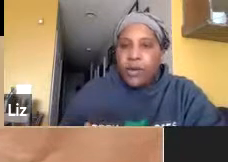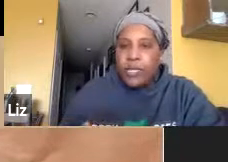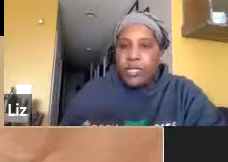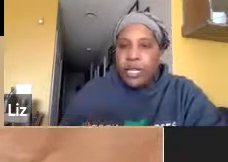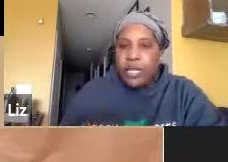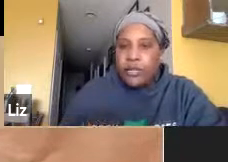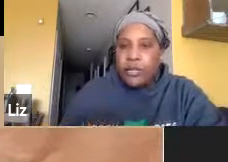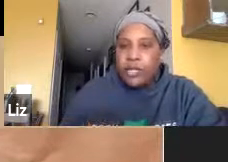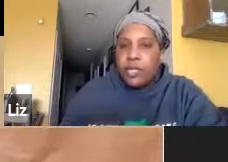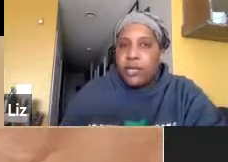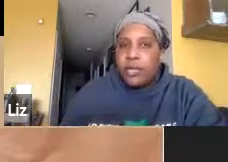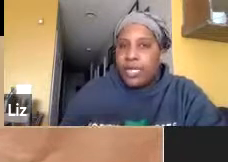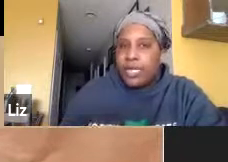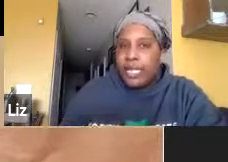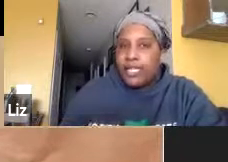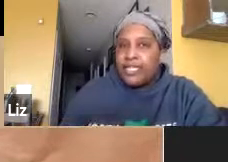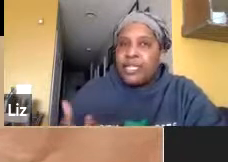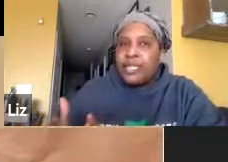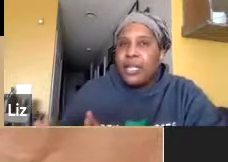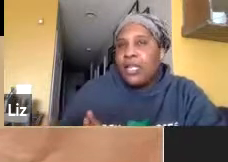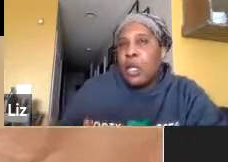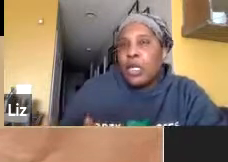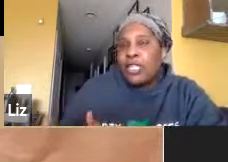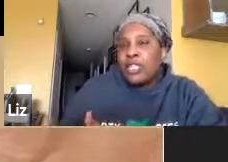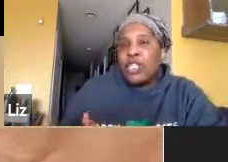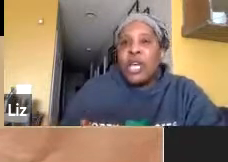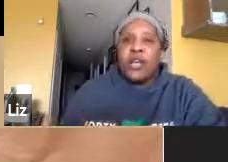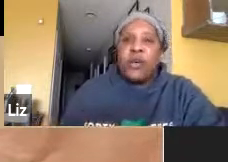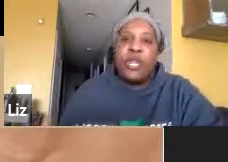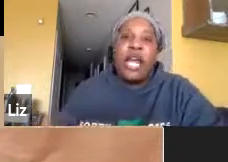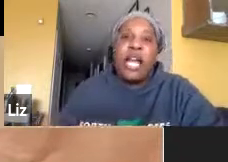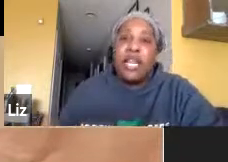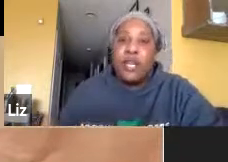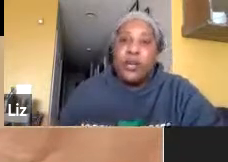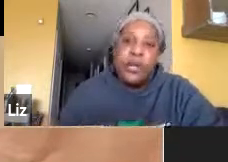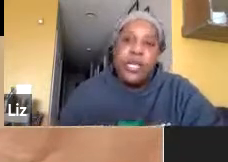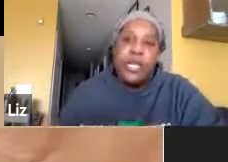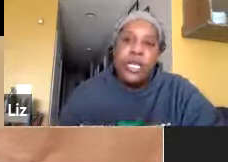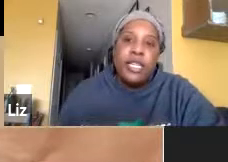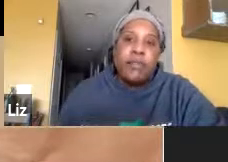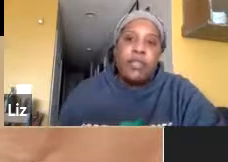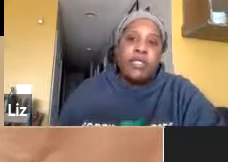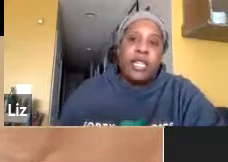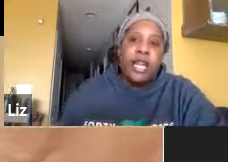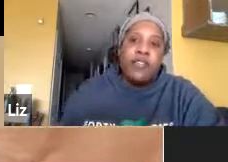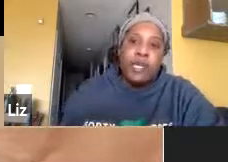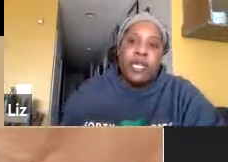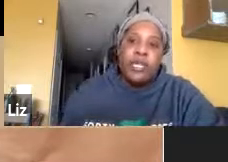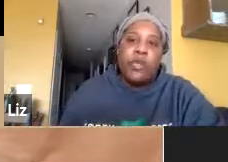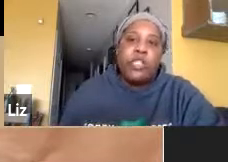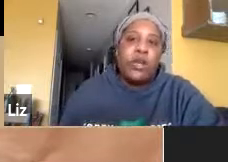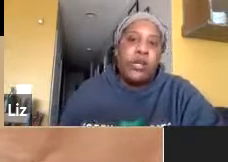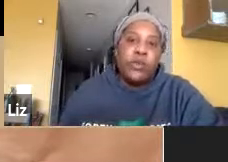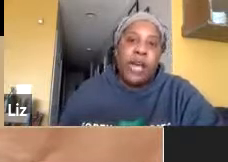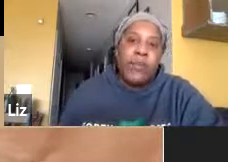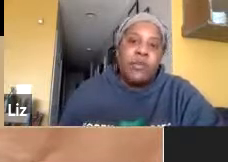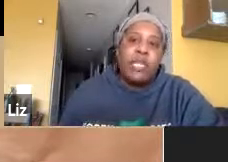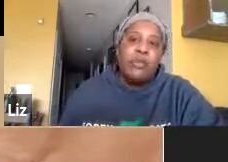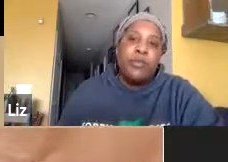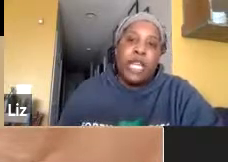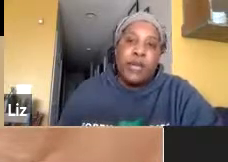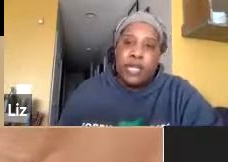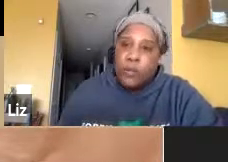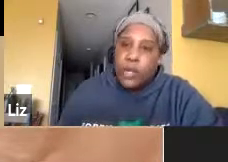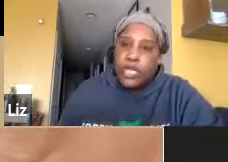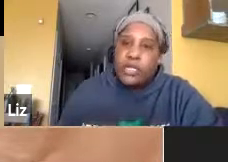aha moment of, wait a second, this does not look like the Chicago that I know in the neighborhoods that I've been in, which also happen to